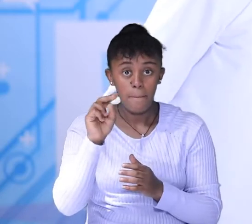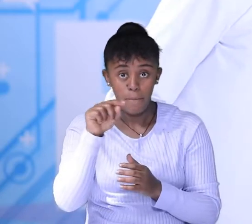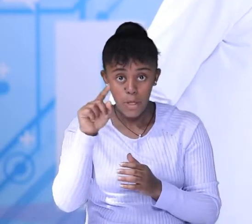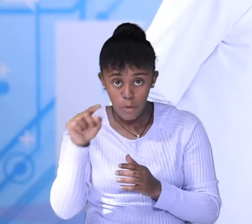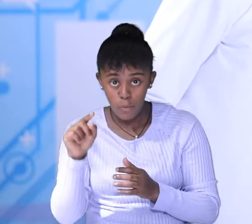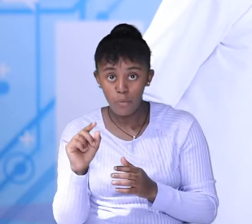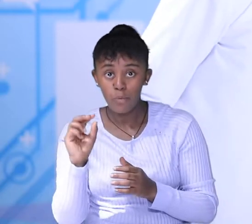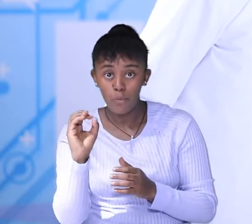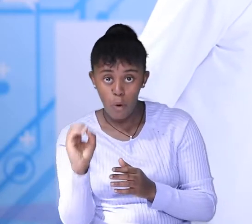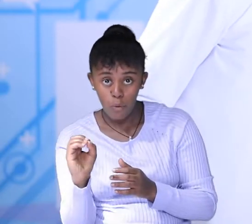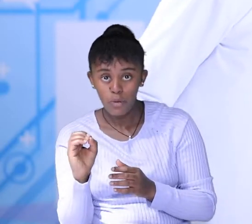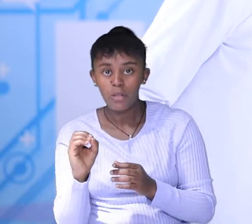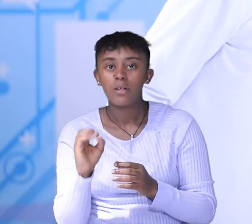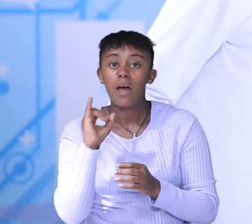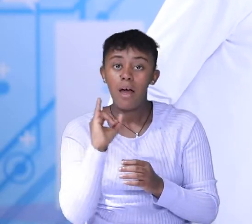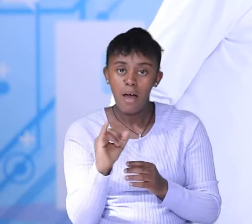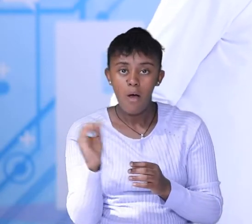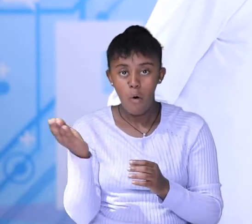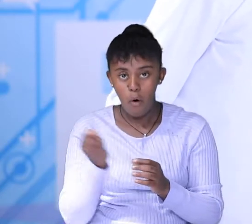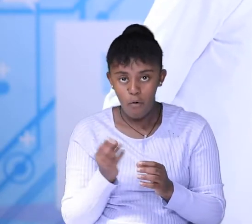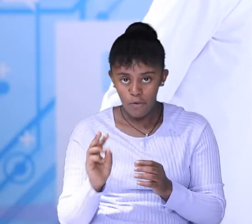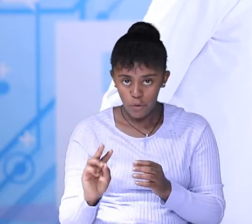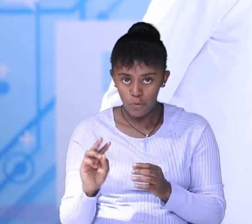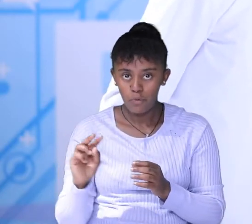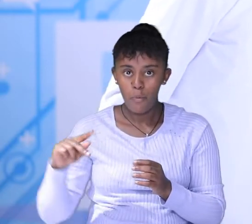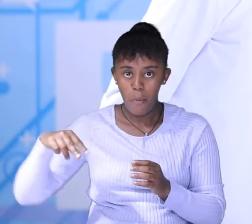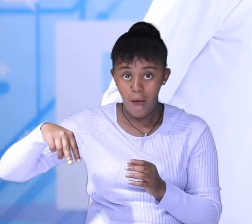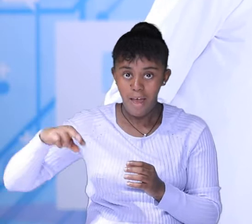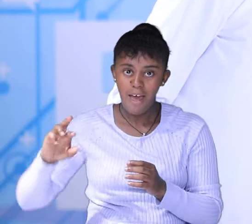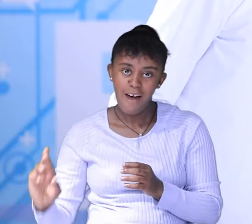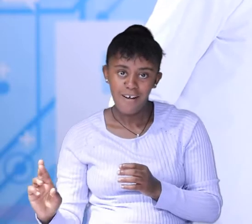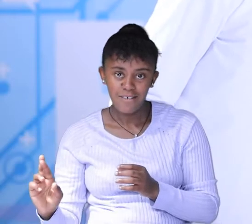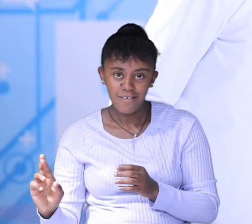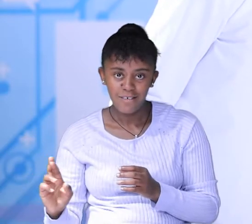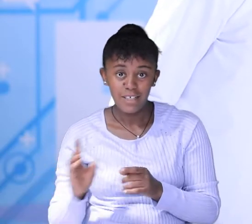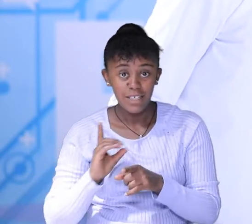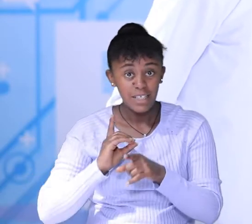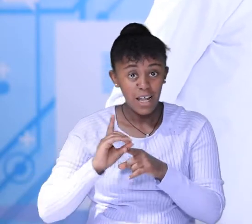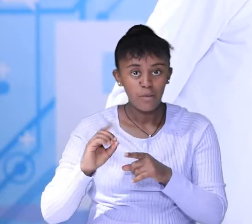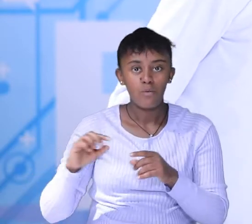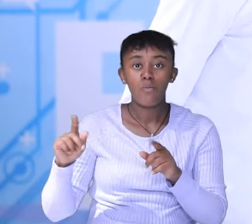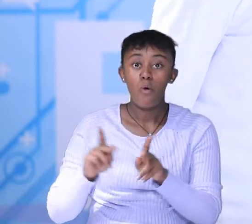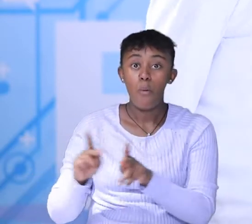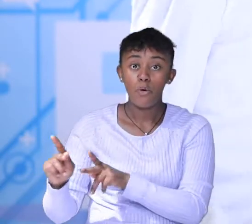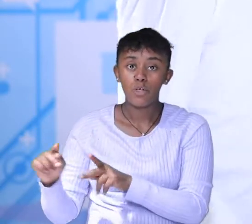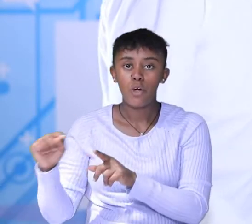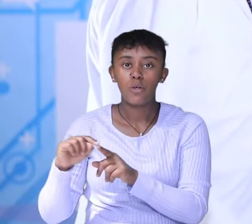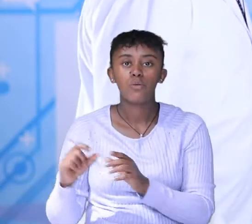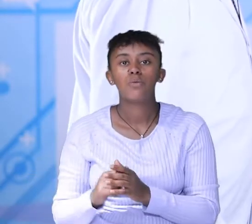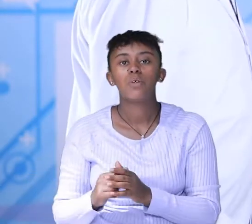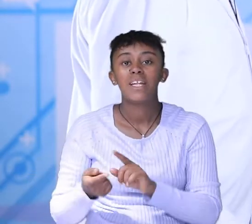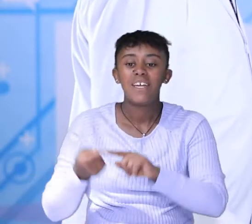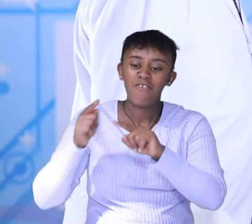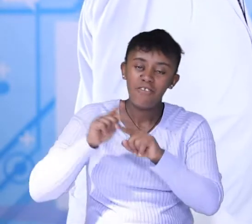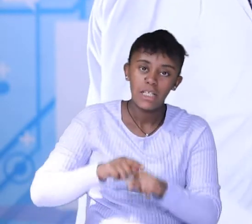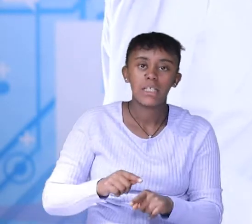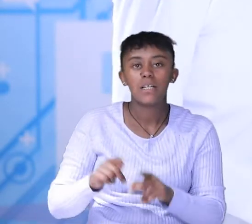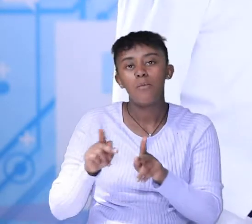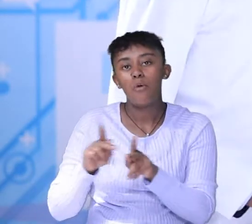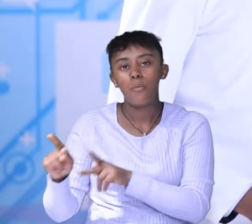torque. So the torque from couple force system, is possible to